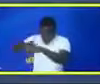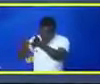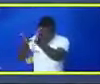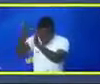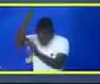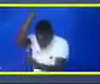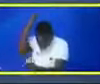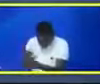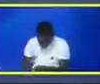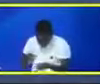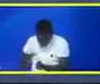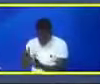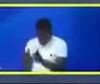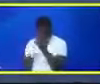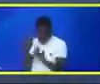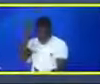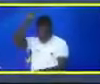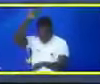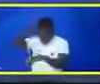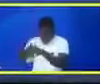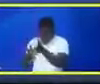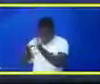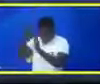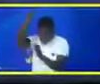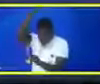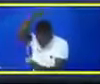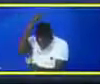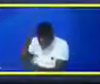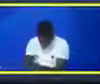fall. In the name of Jesus Christ.